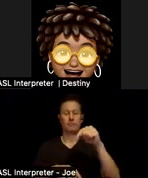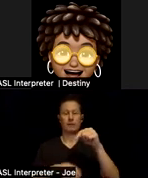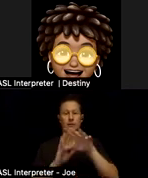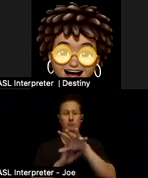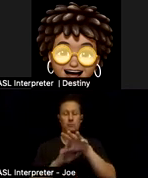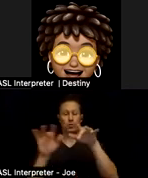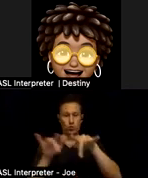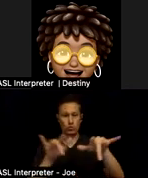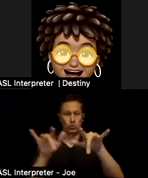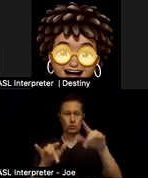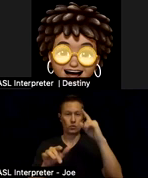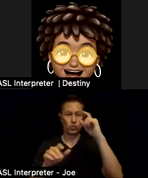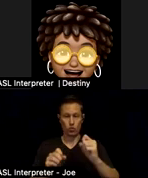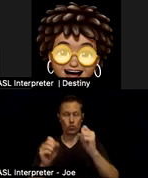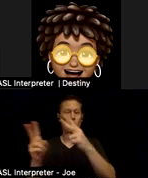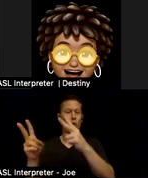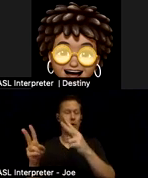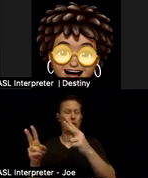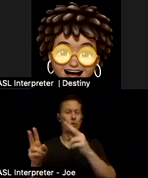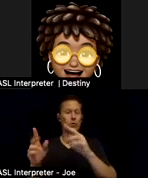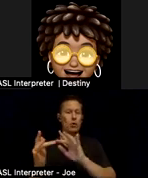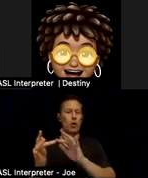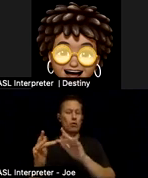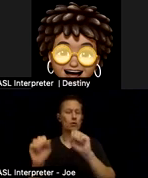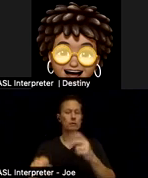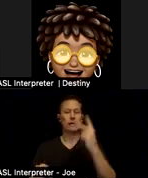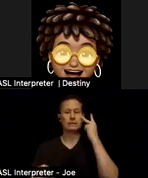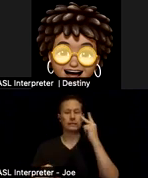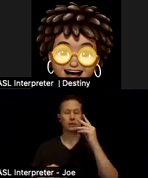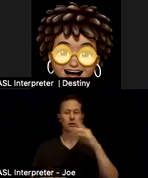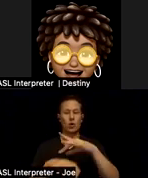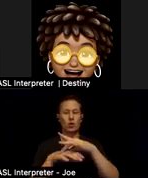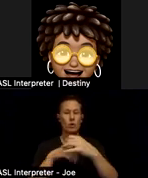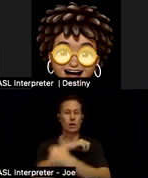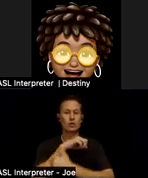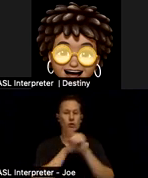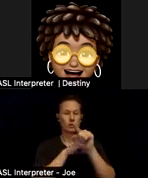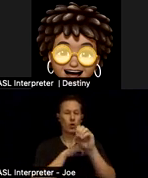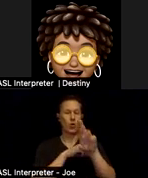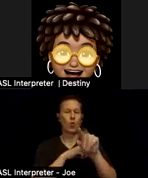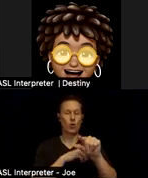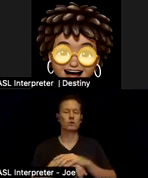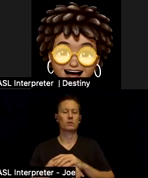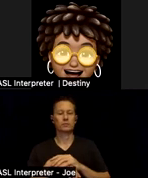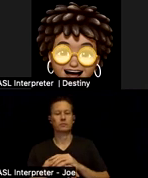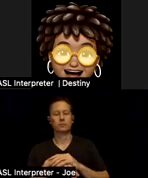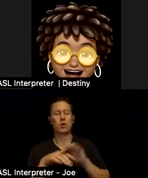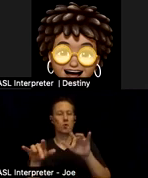putting it online, and we'll so you can look for it at earthquakecountry.org. the recording